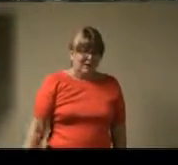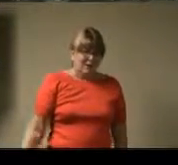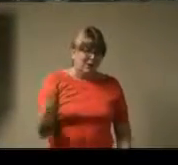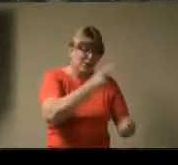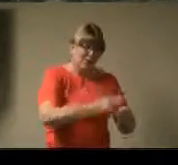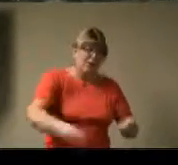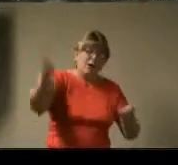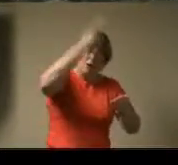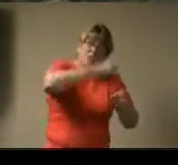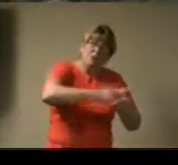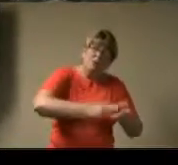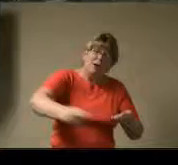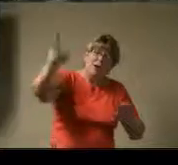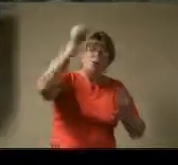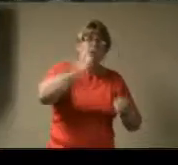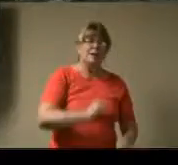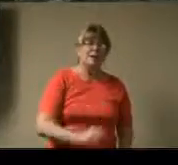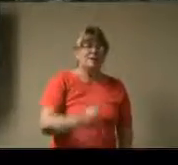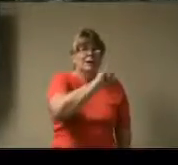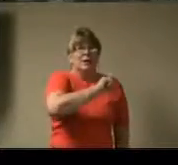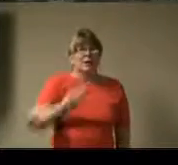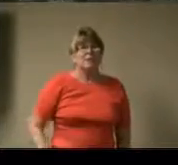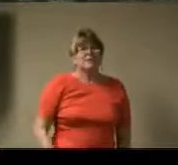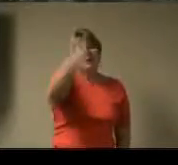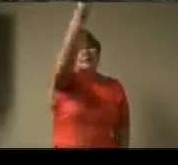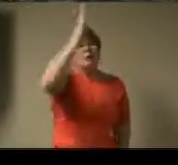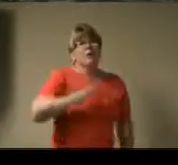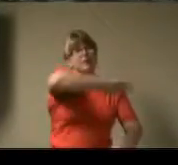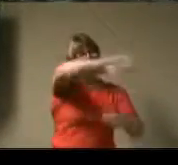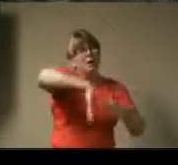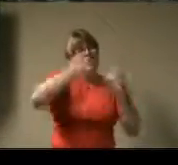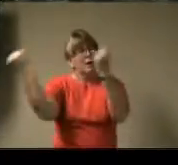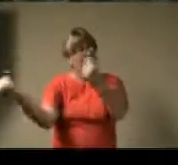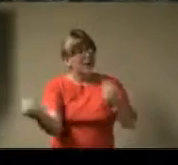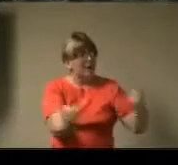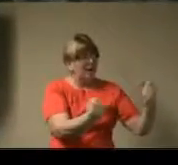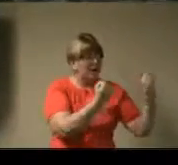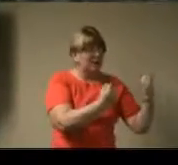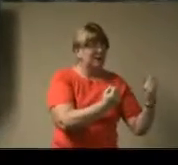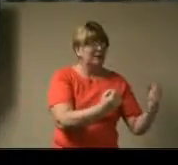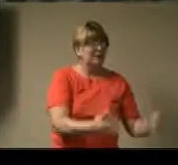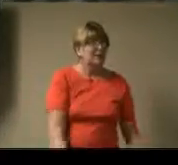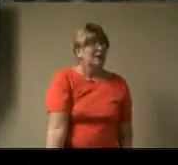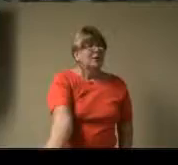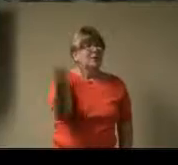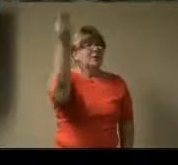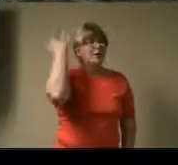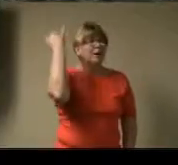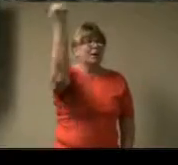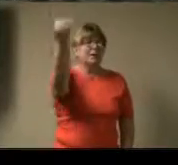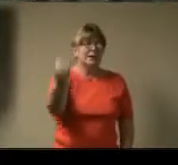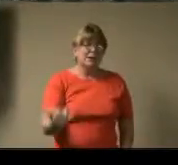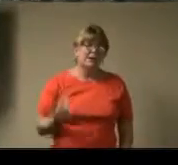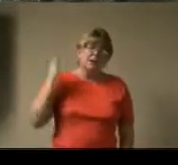wi holy holy holy is our Lord God Almighty